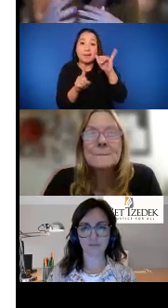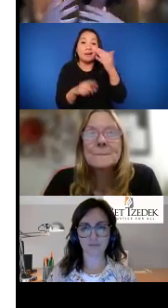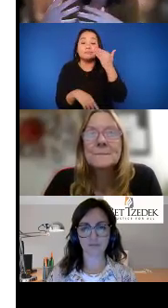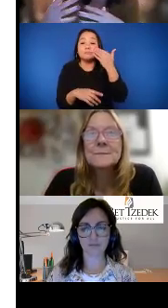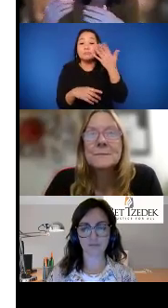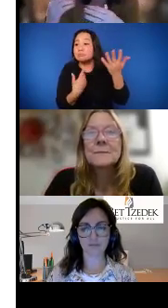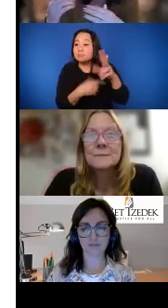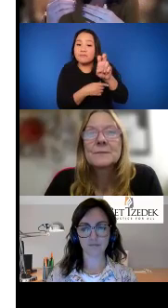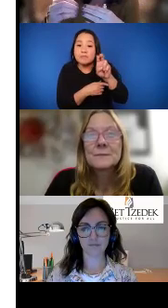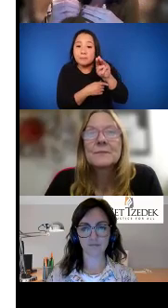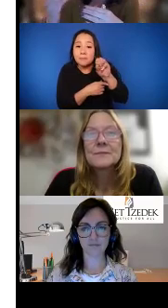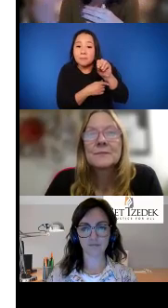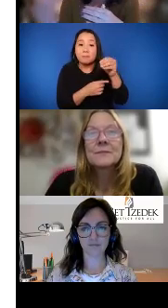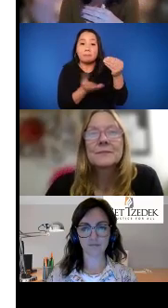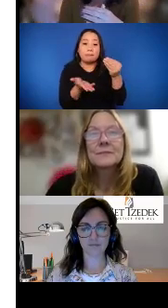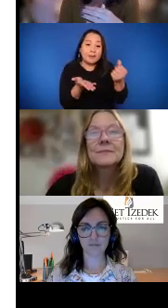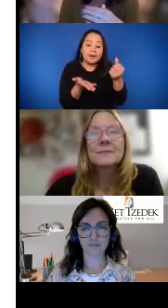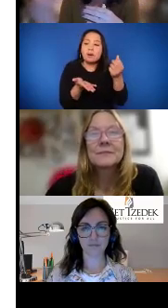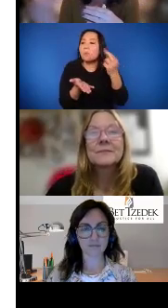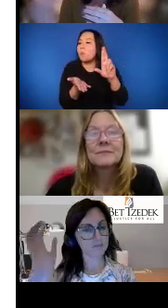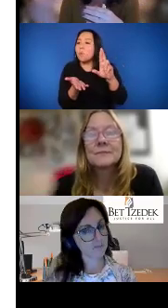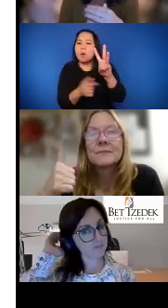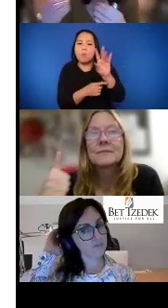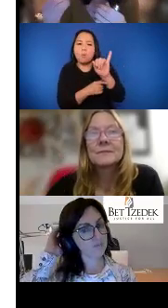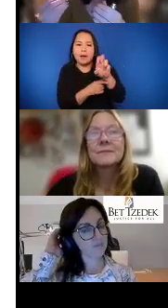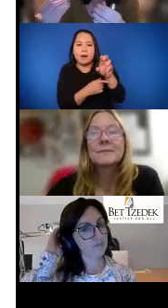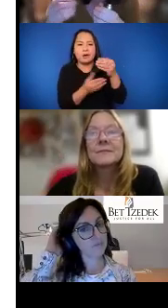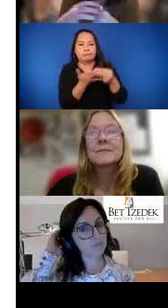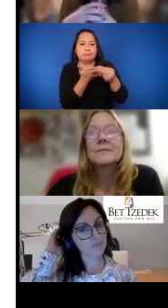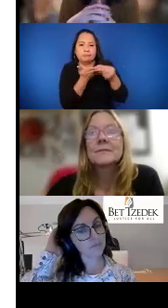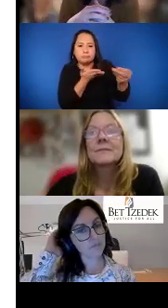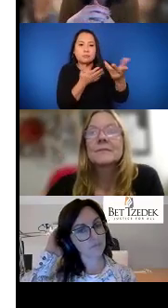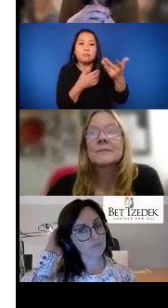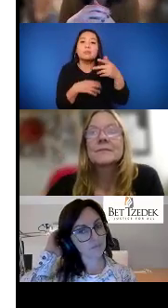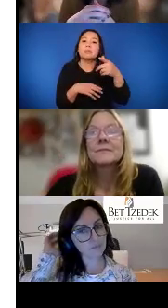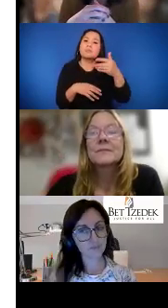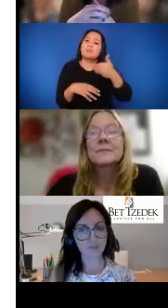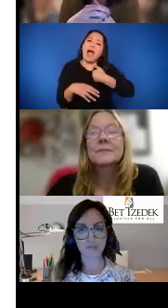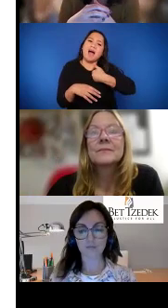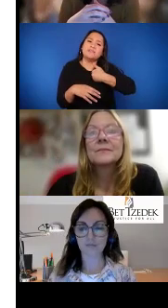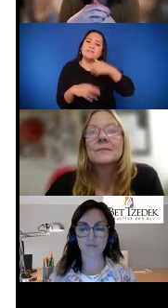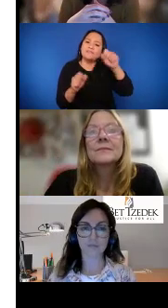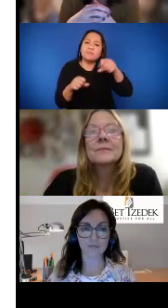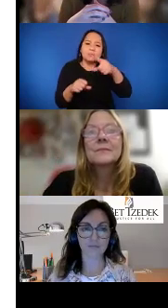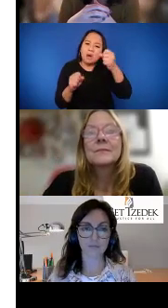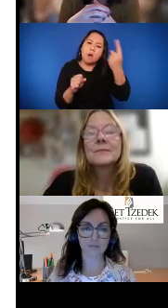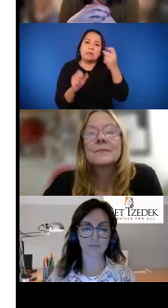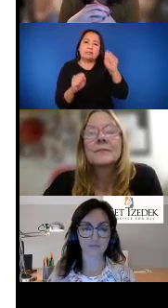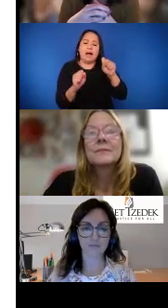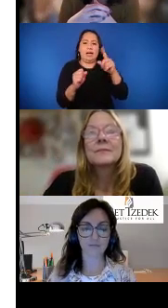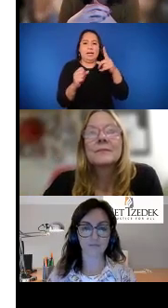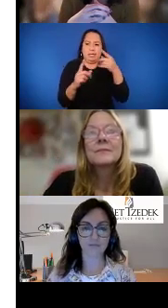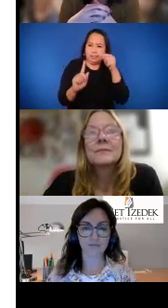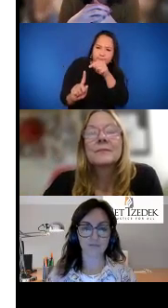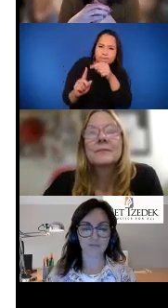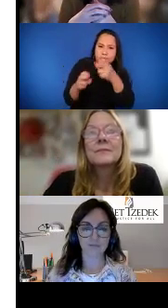you always want to go to the source of the problem to contest those charges. And that's where having a